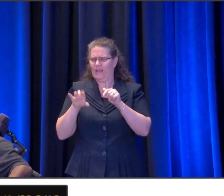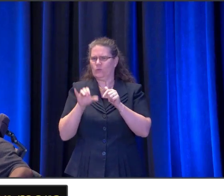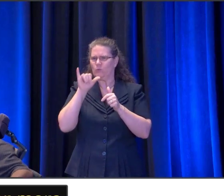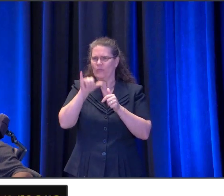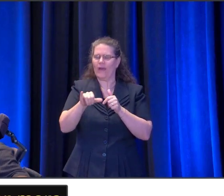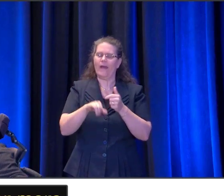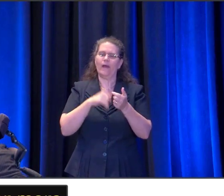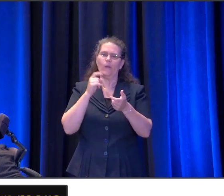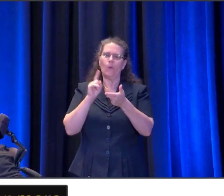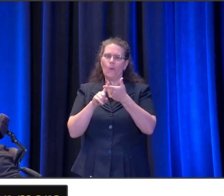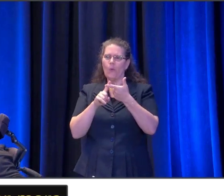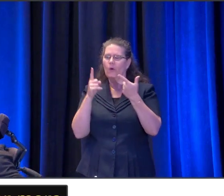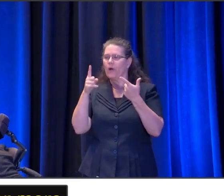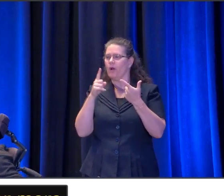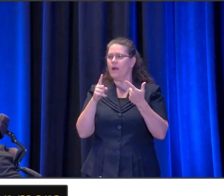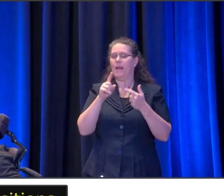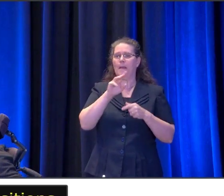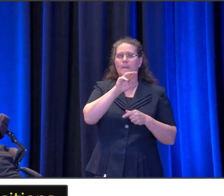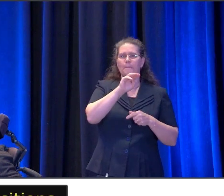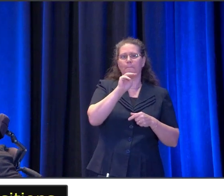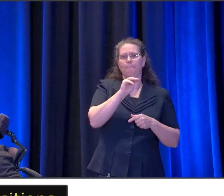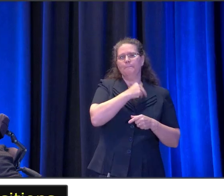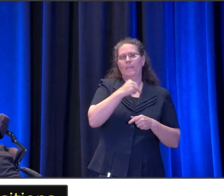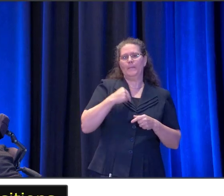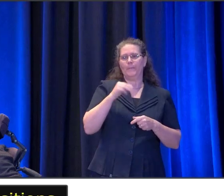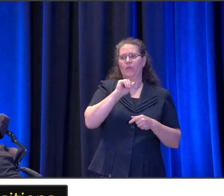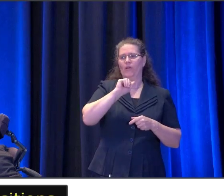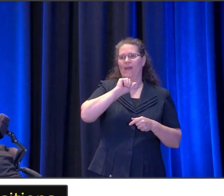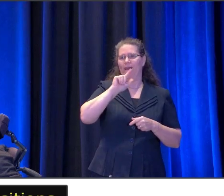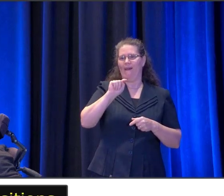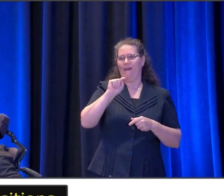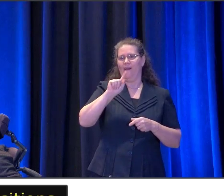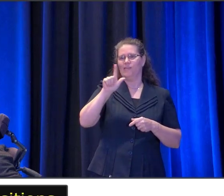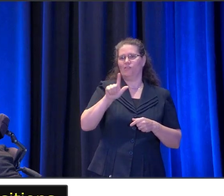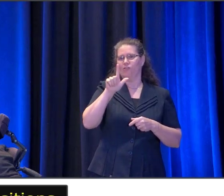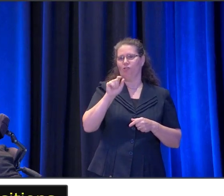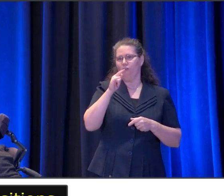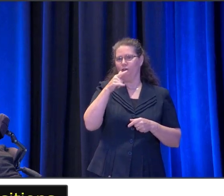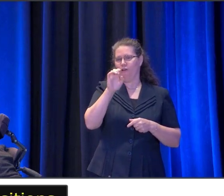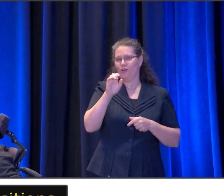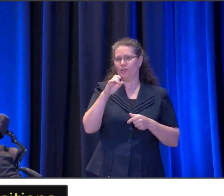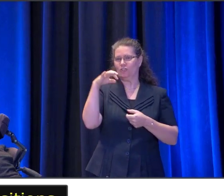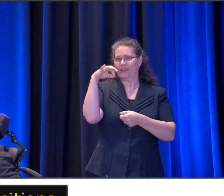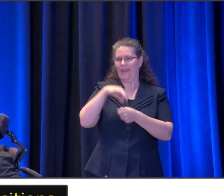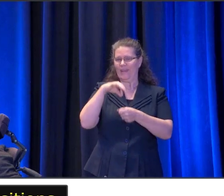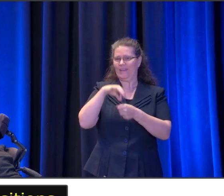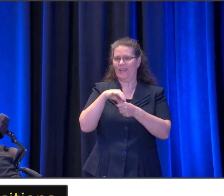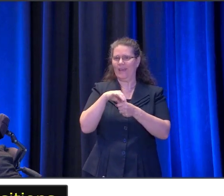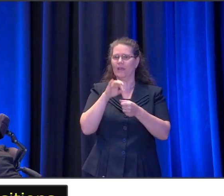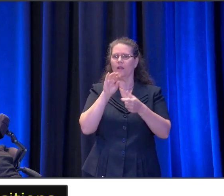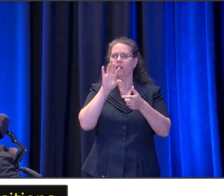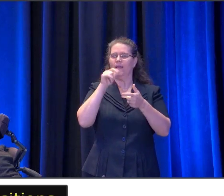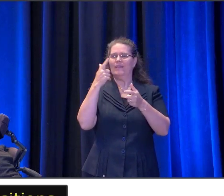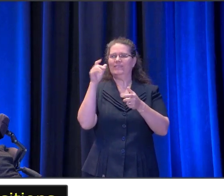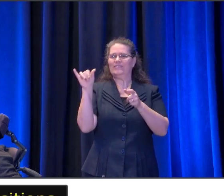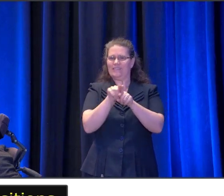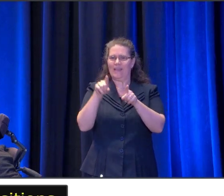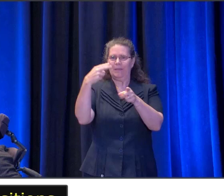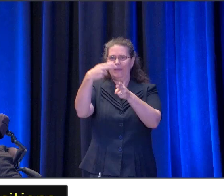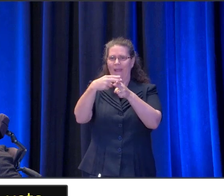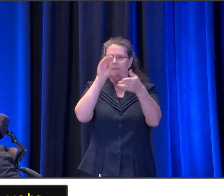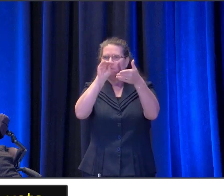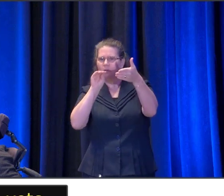for any member-at-large candidate more than one, or votes for more than one candidate for any office of